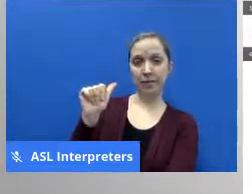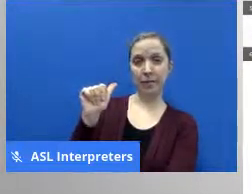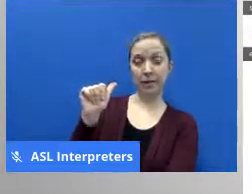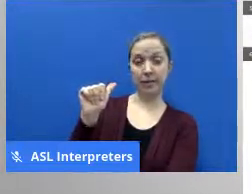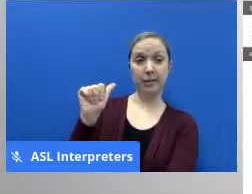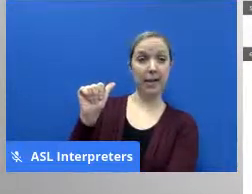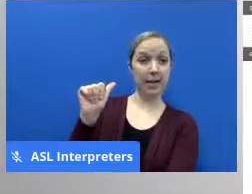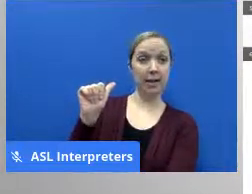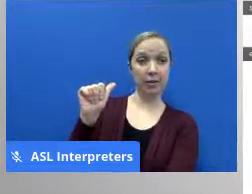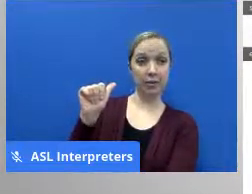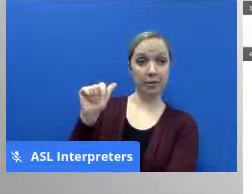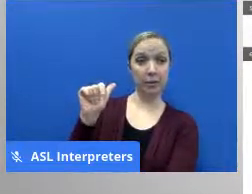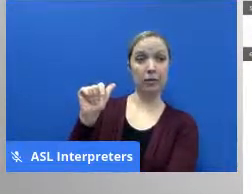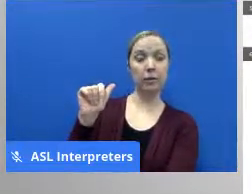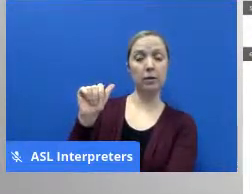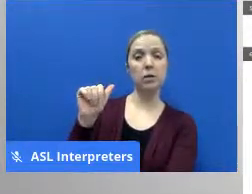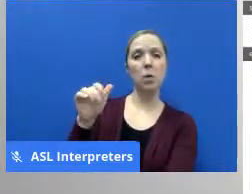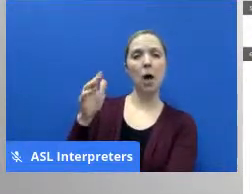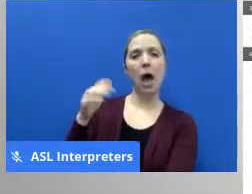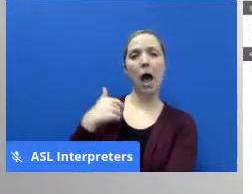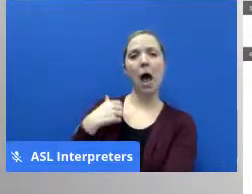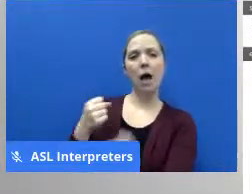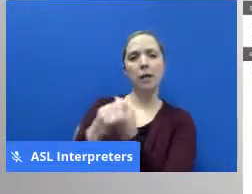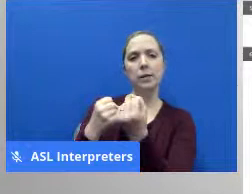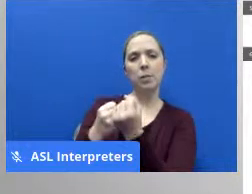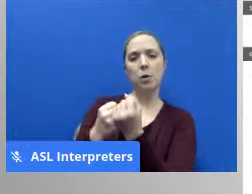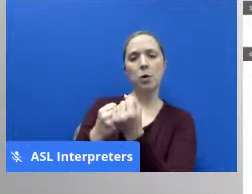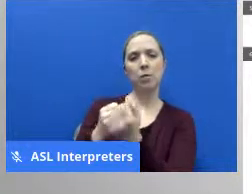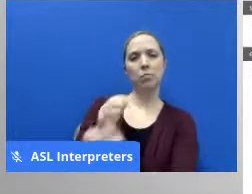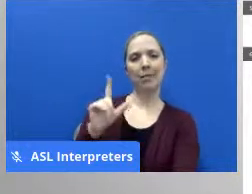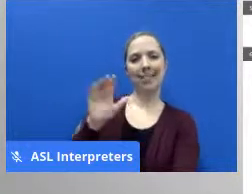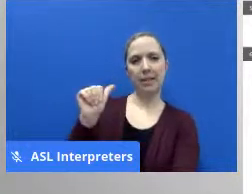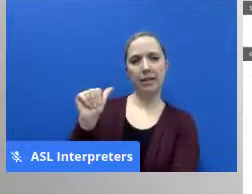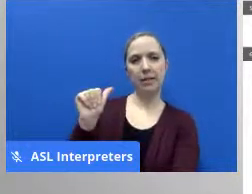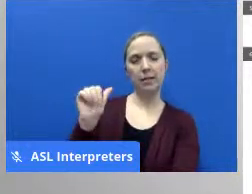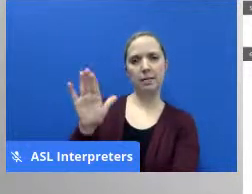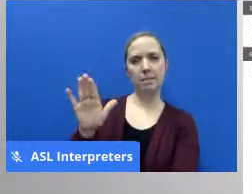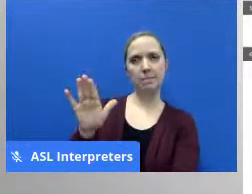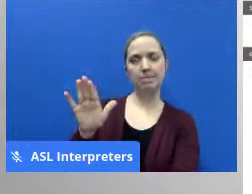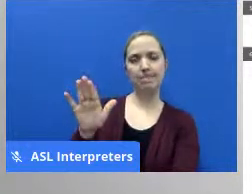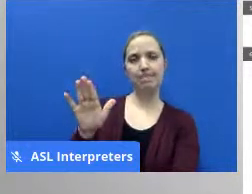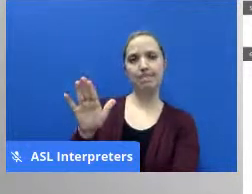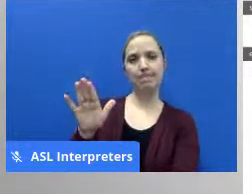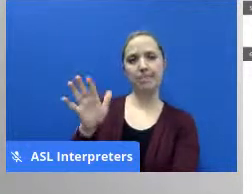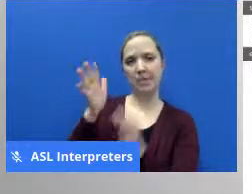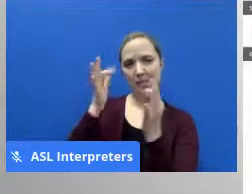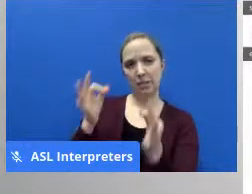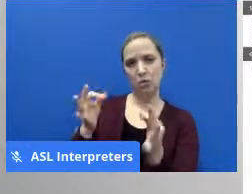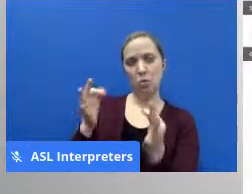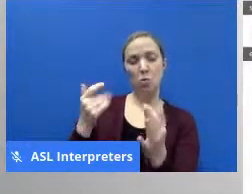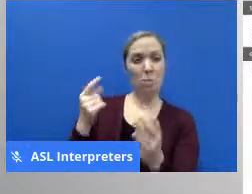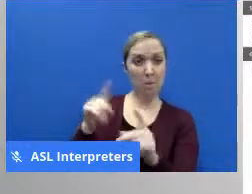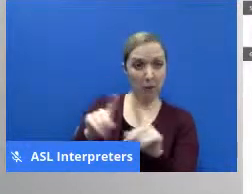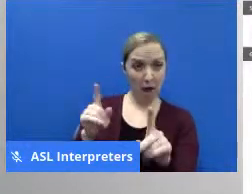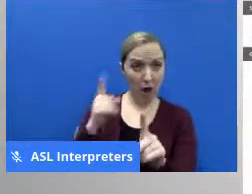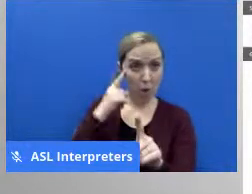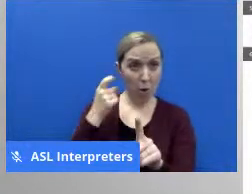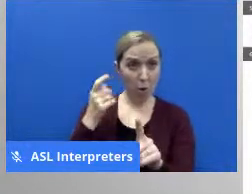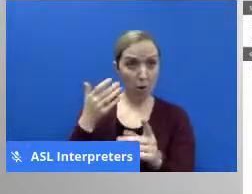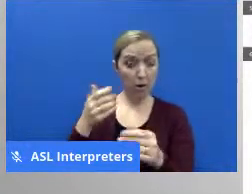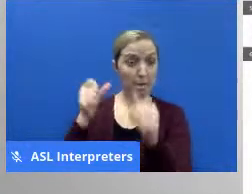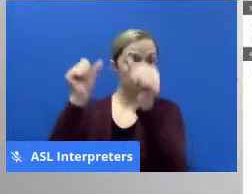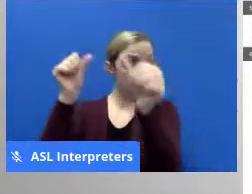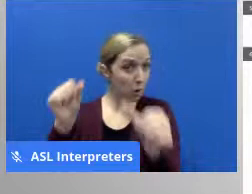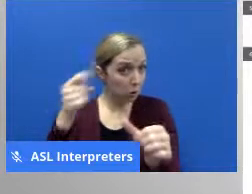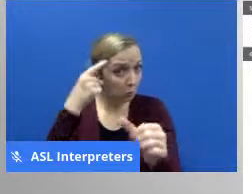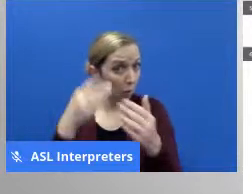movement to go ahead and if I understood her correctly, we're going to go ahead and put these out for public comment, and